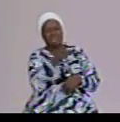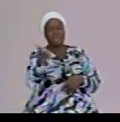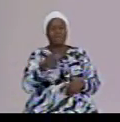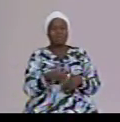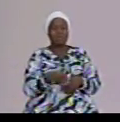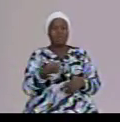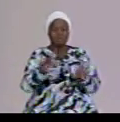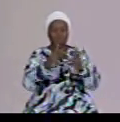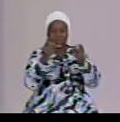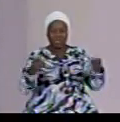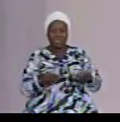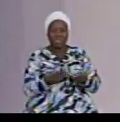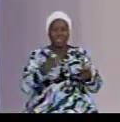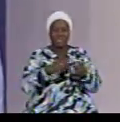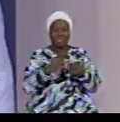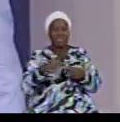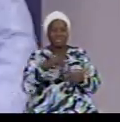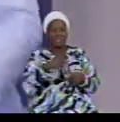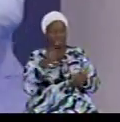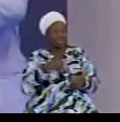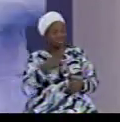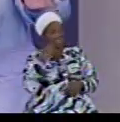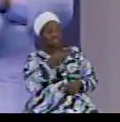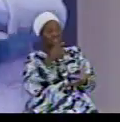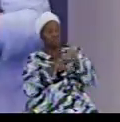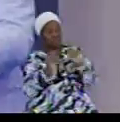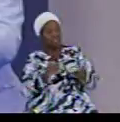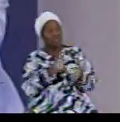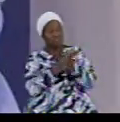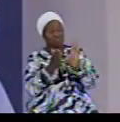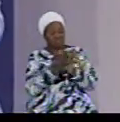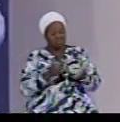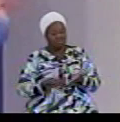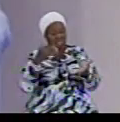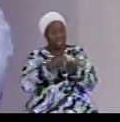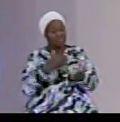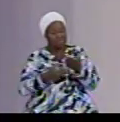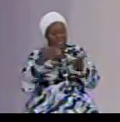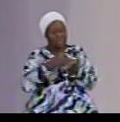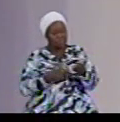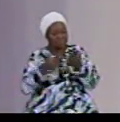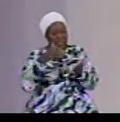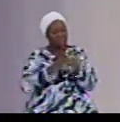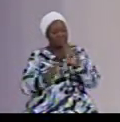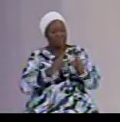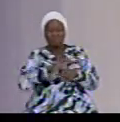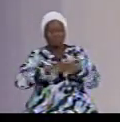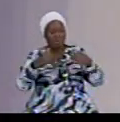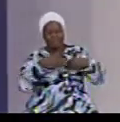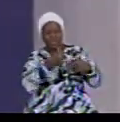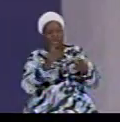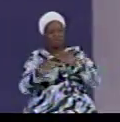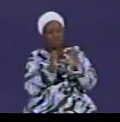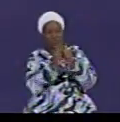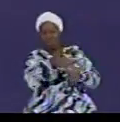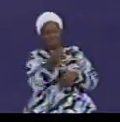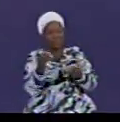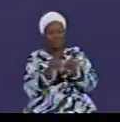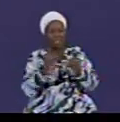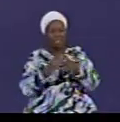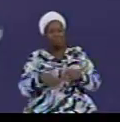company. They say, it's come born again, born again, born again people. We have nothing to do with you anymore. You